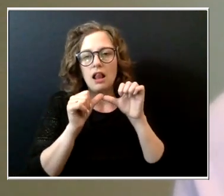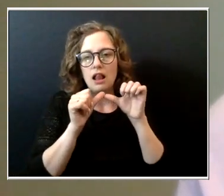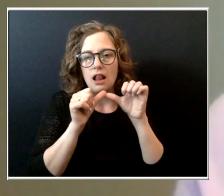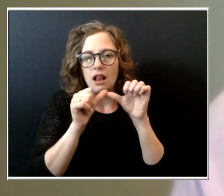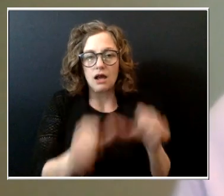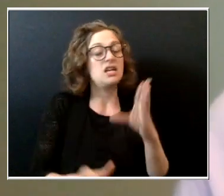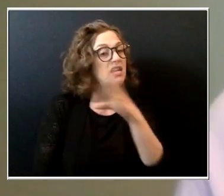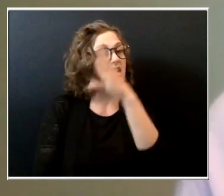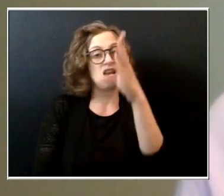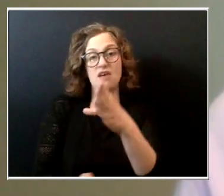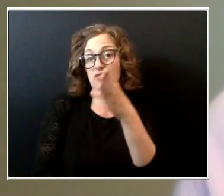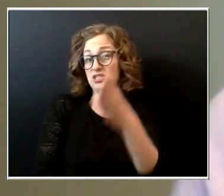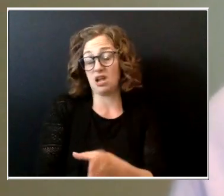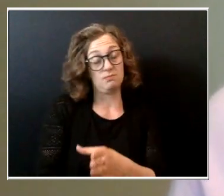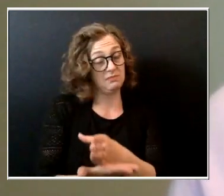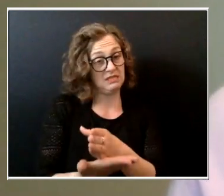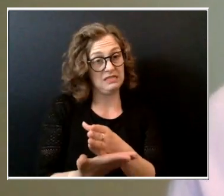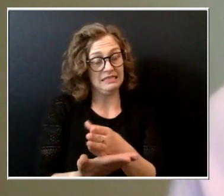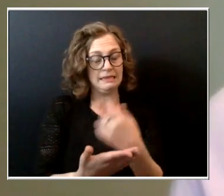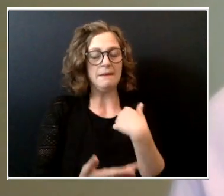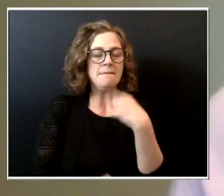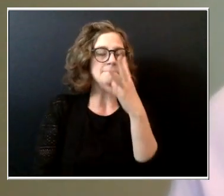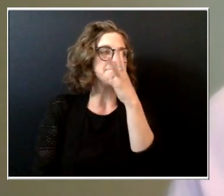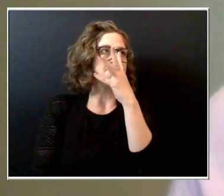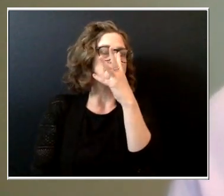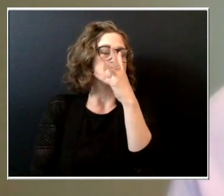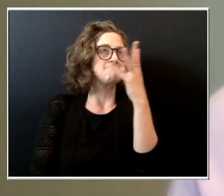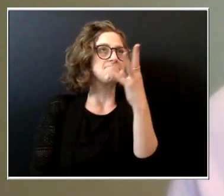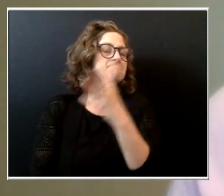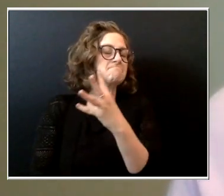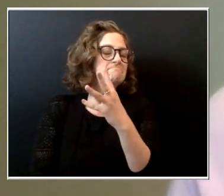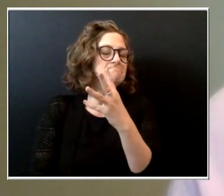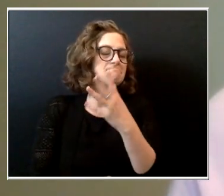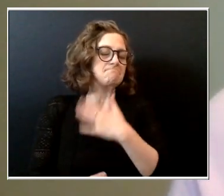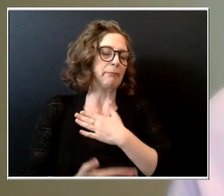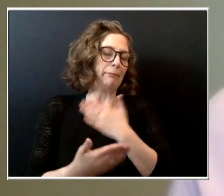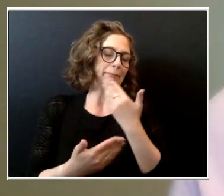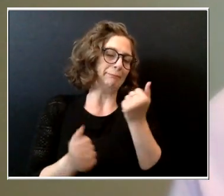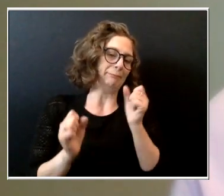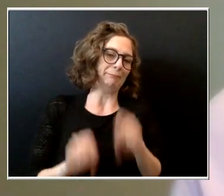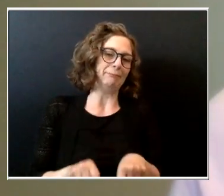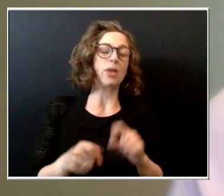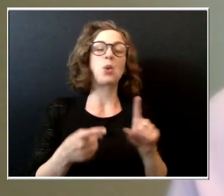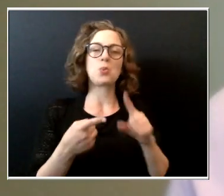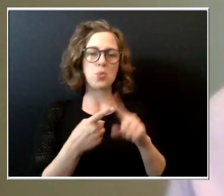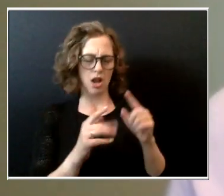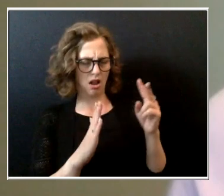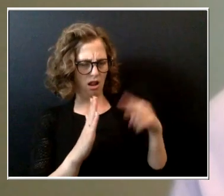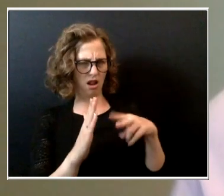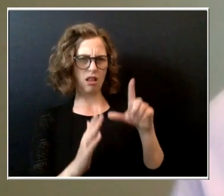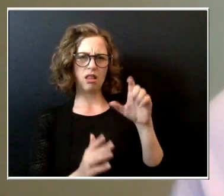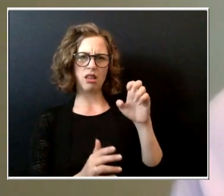out the best I can. And when I read about the Lenire